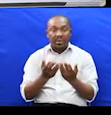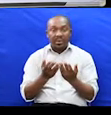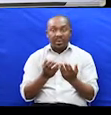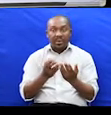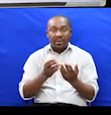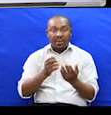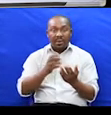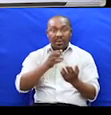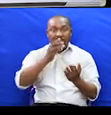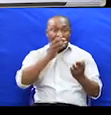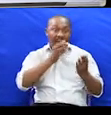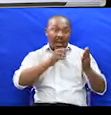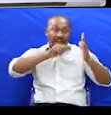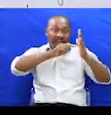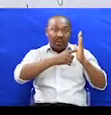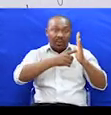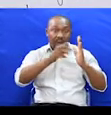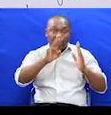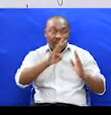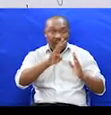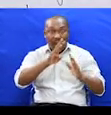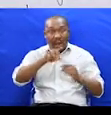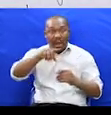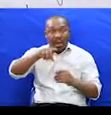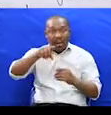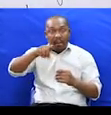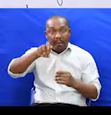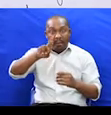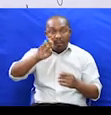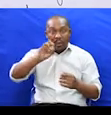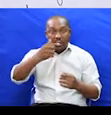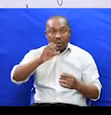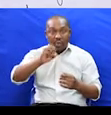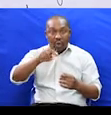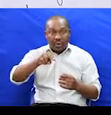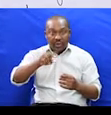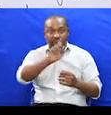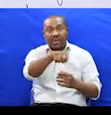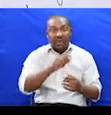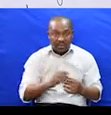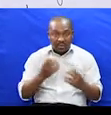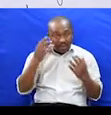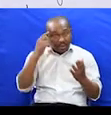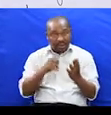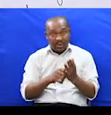that point where proton is. This nucleus is surrounding